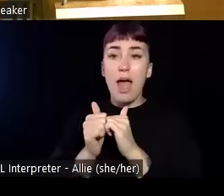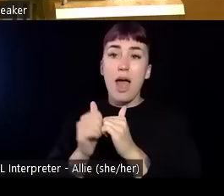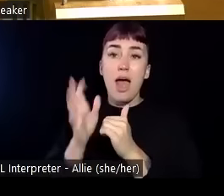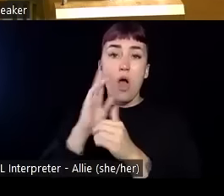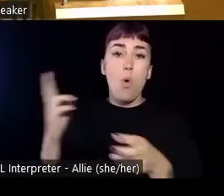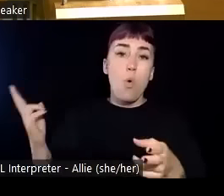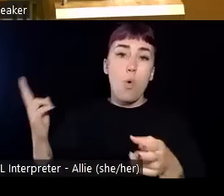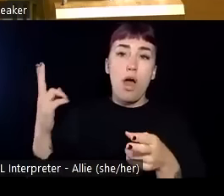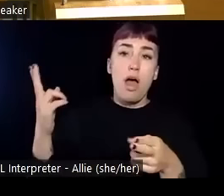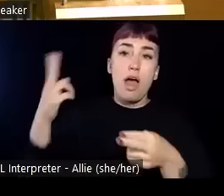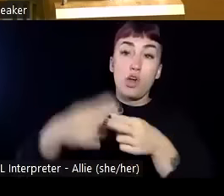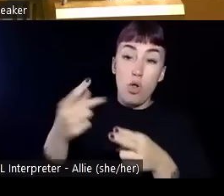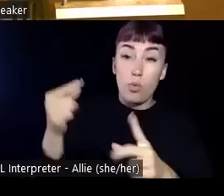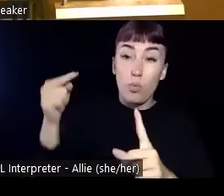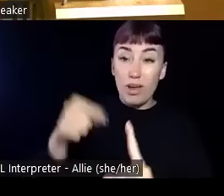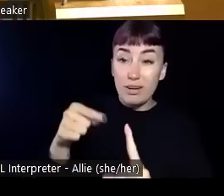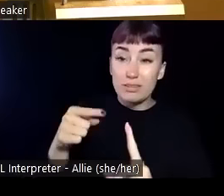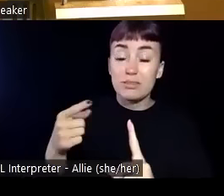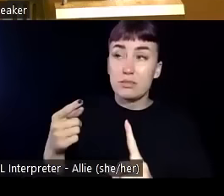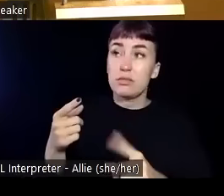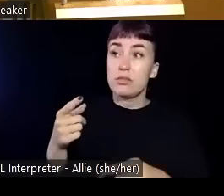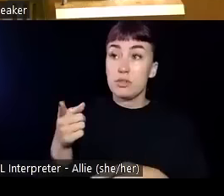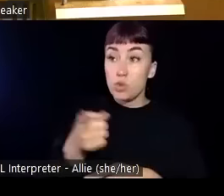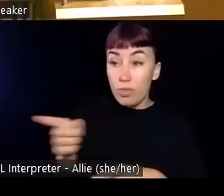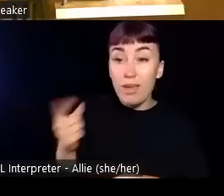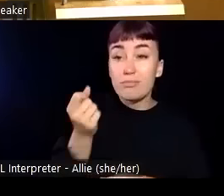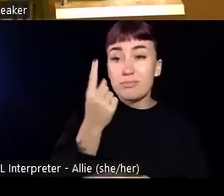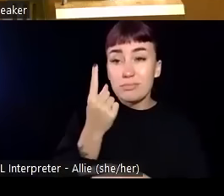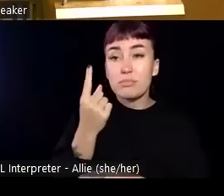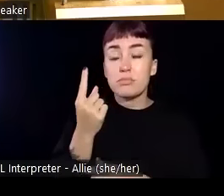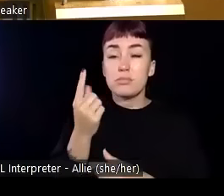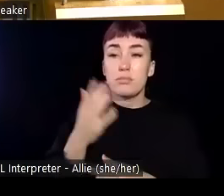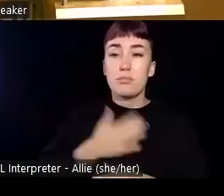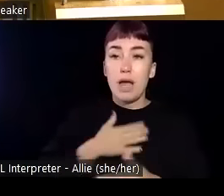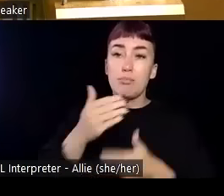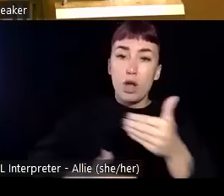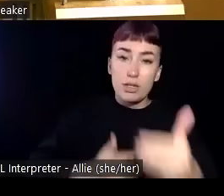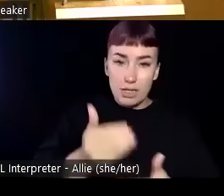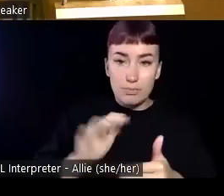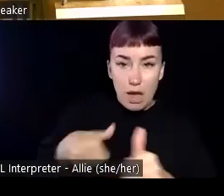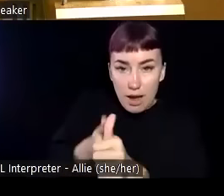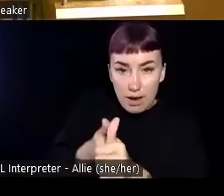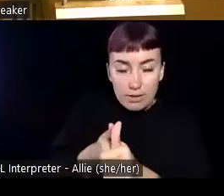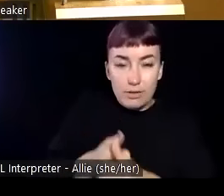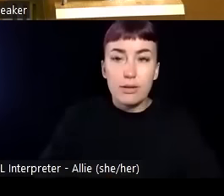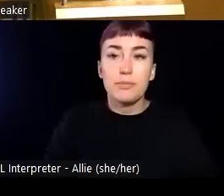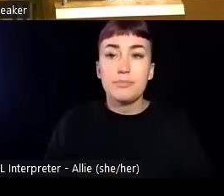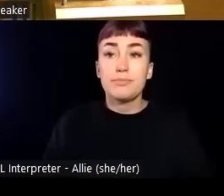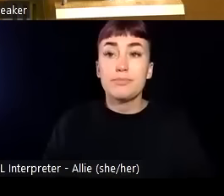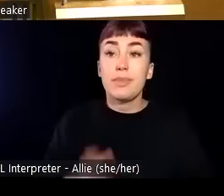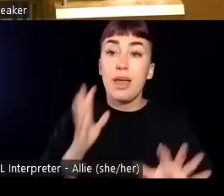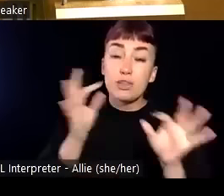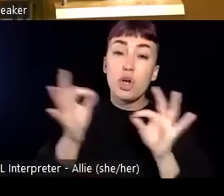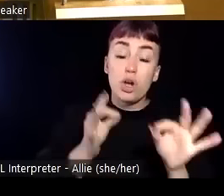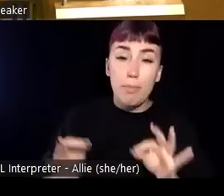I'm calling it, so that they can understand a little bit of my process. I talk